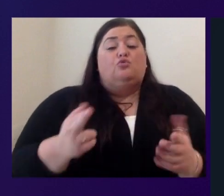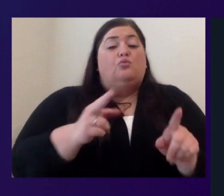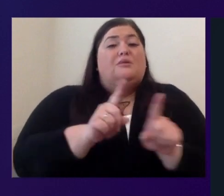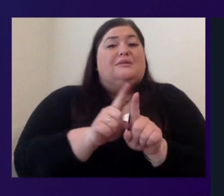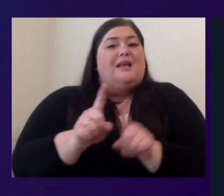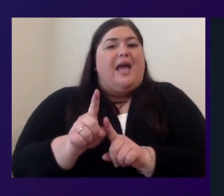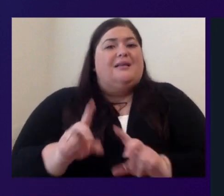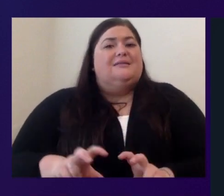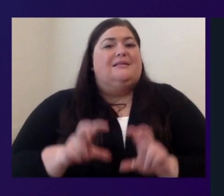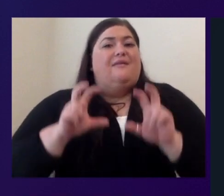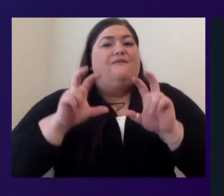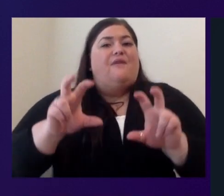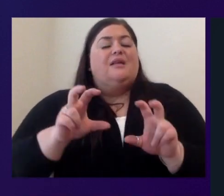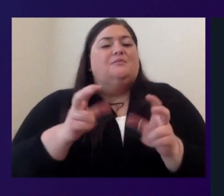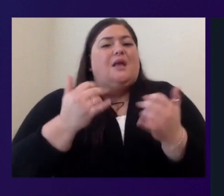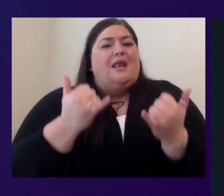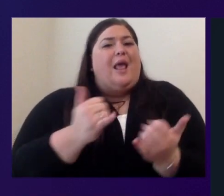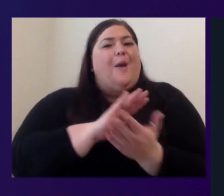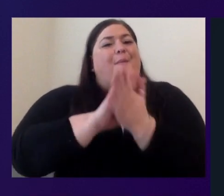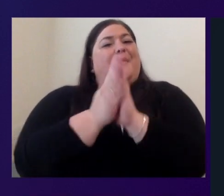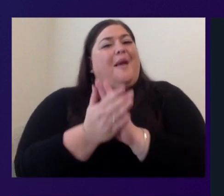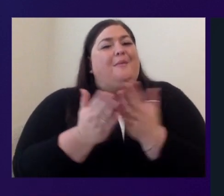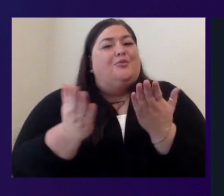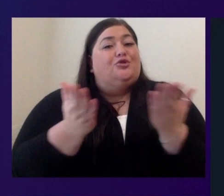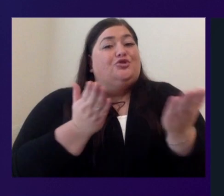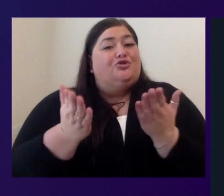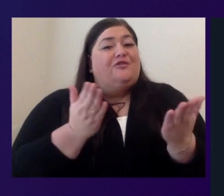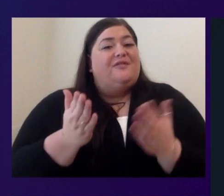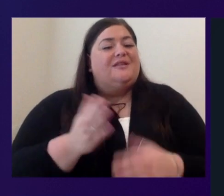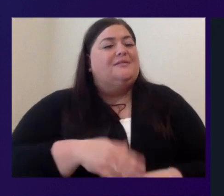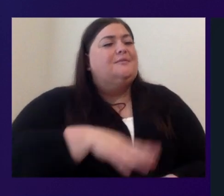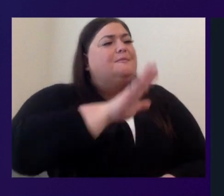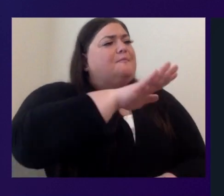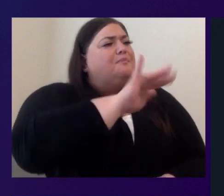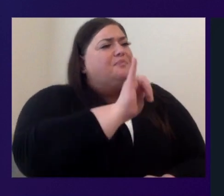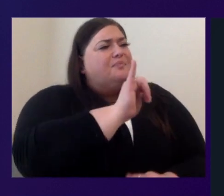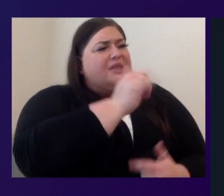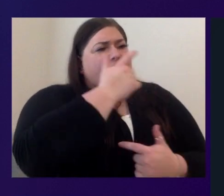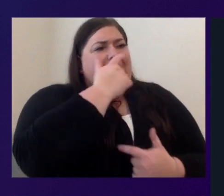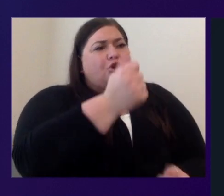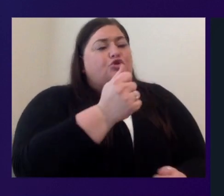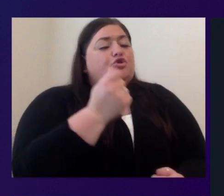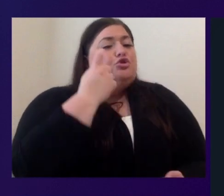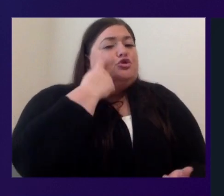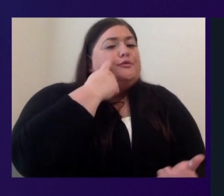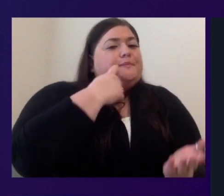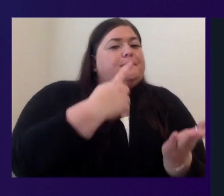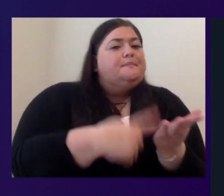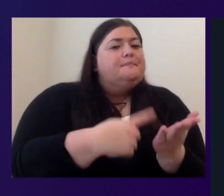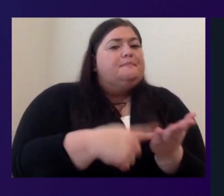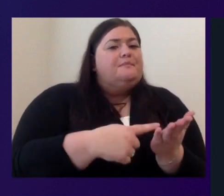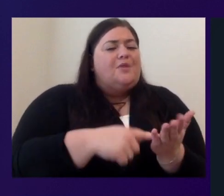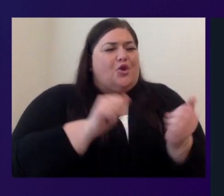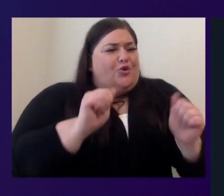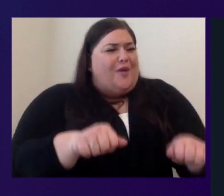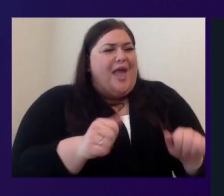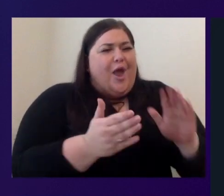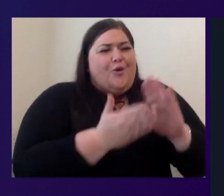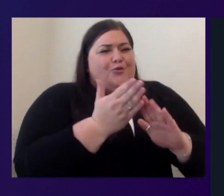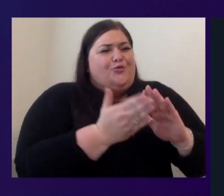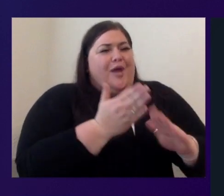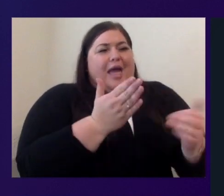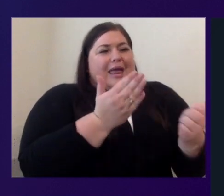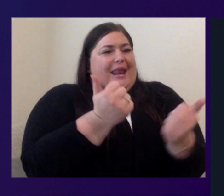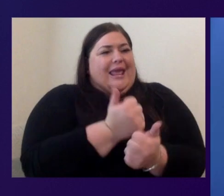SaaS service? Right. Yeah, and it's interesting, as we were talking on our last session about you can kind of run anything on